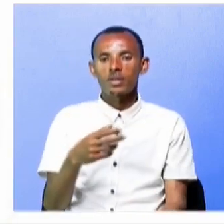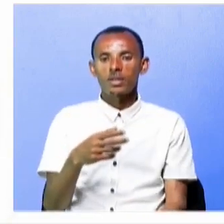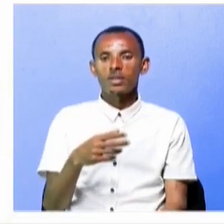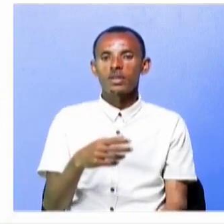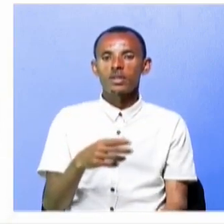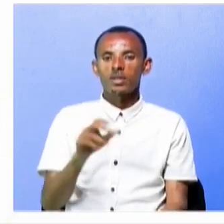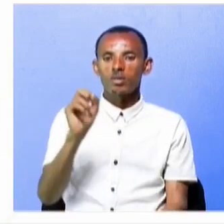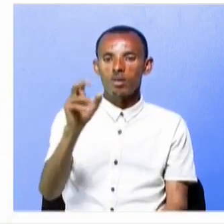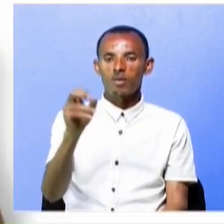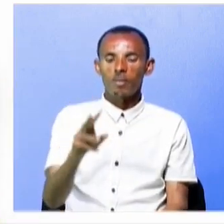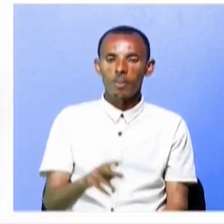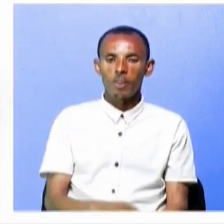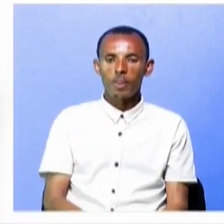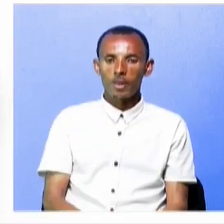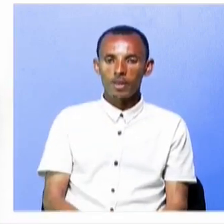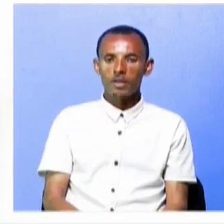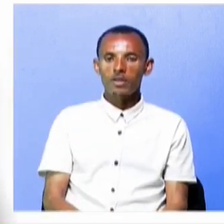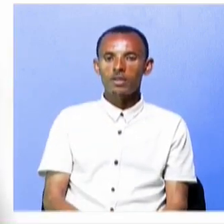12.